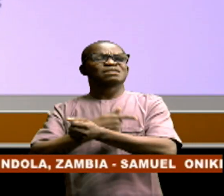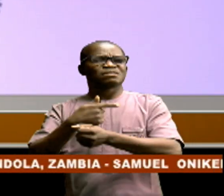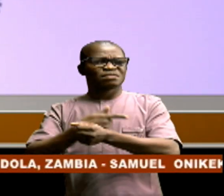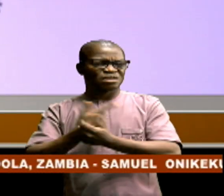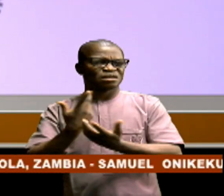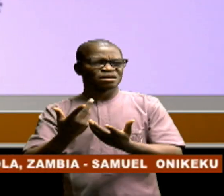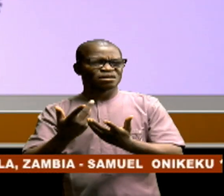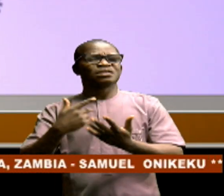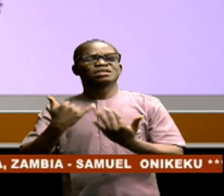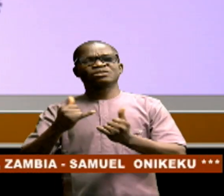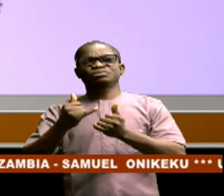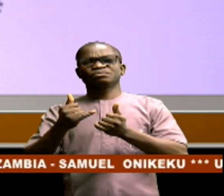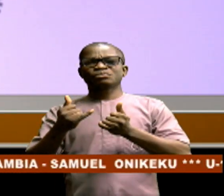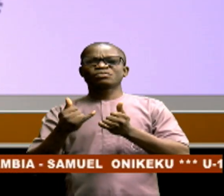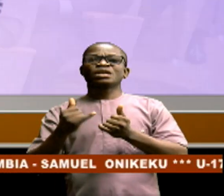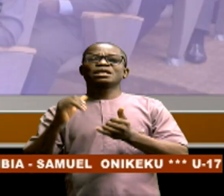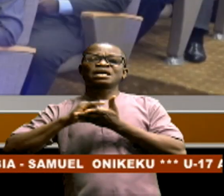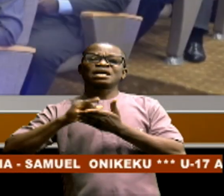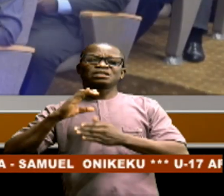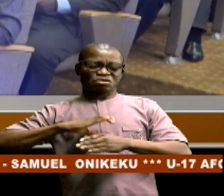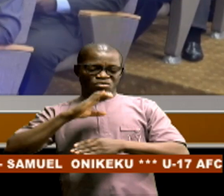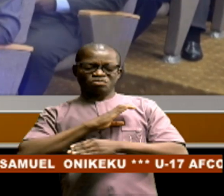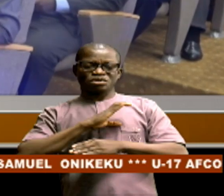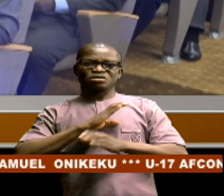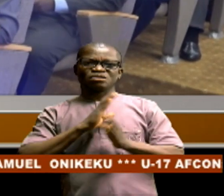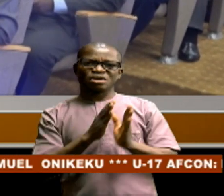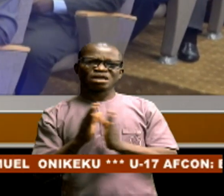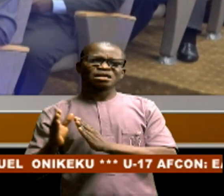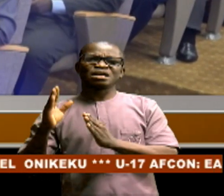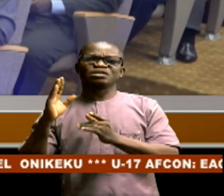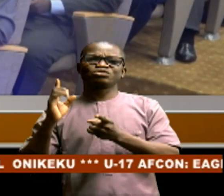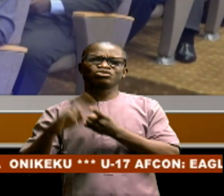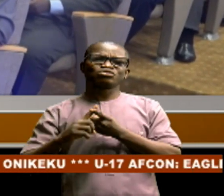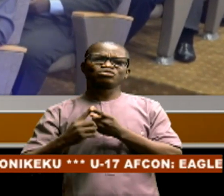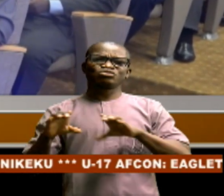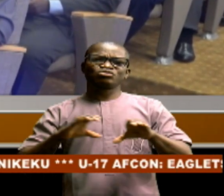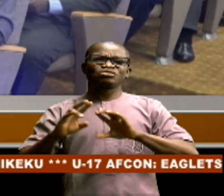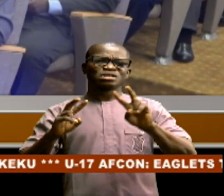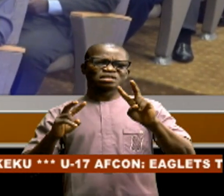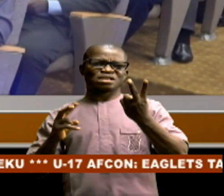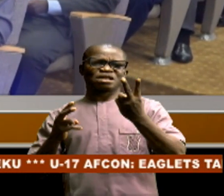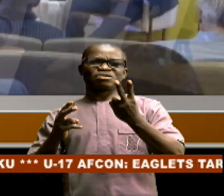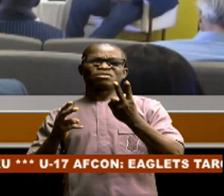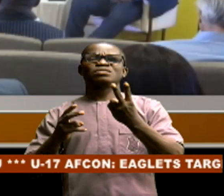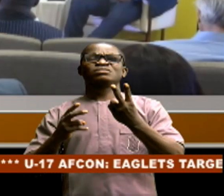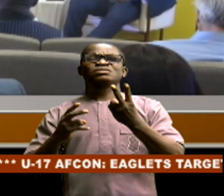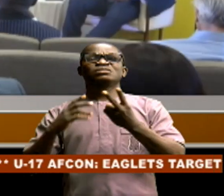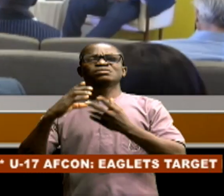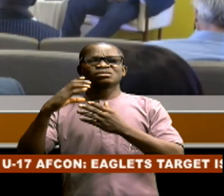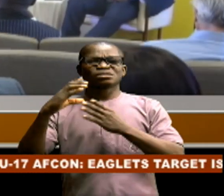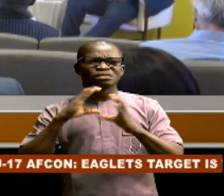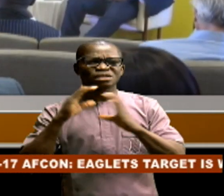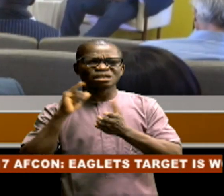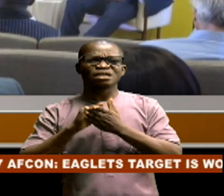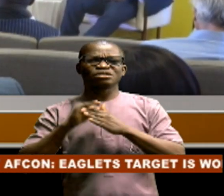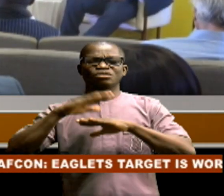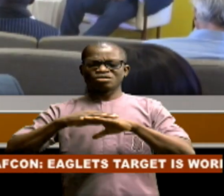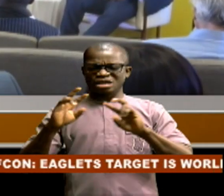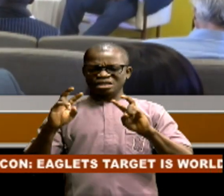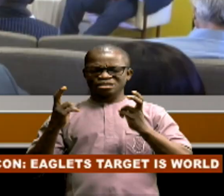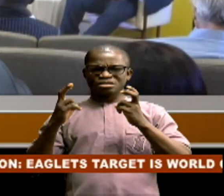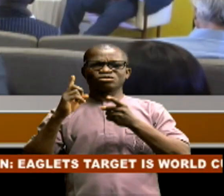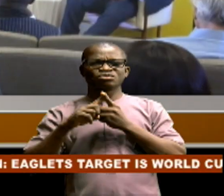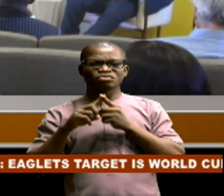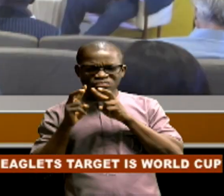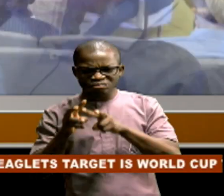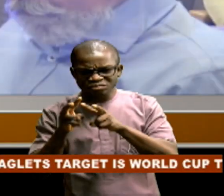Utilities Regulatory Commission (PURC) organized its second regulatory conversation. The discussion was on the theme, the regulator